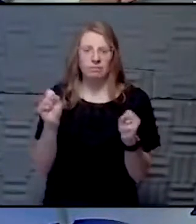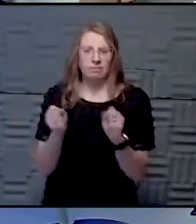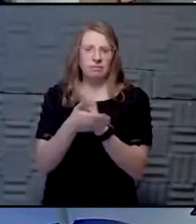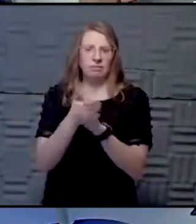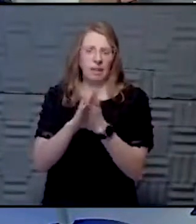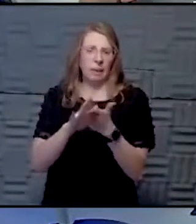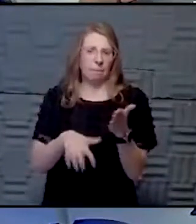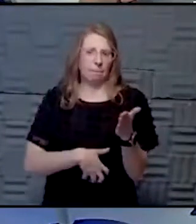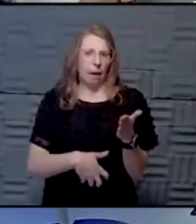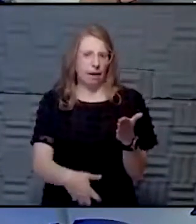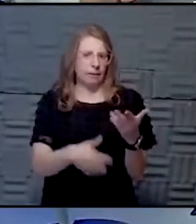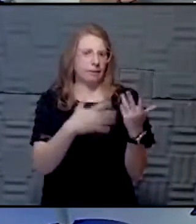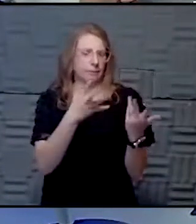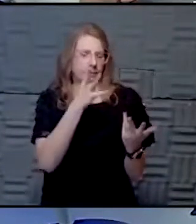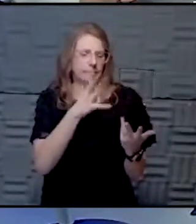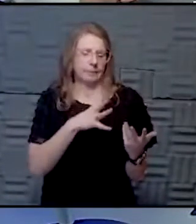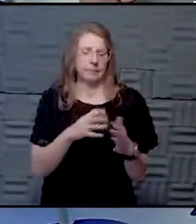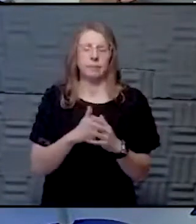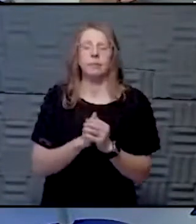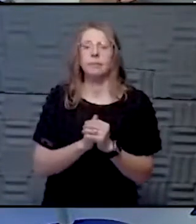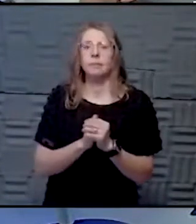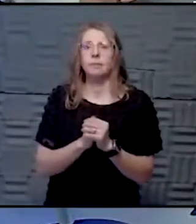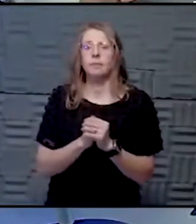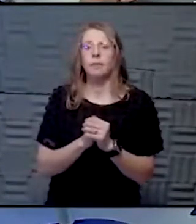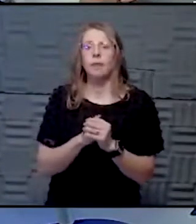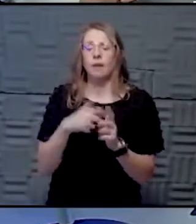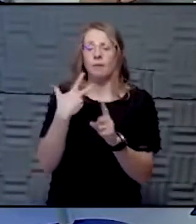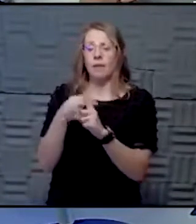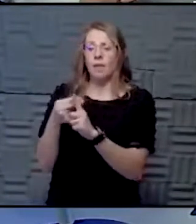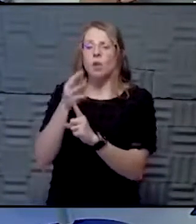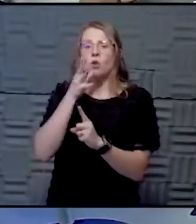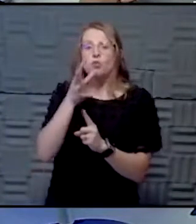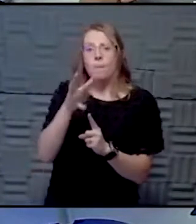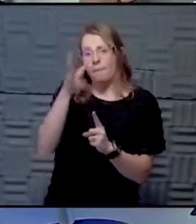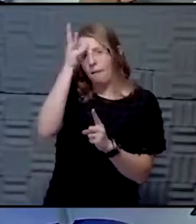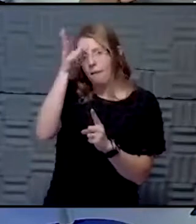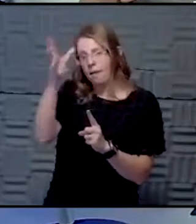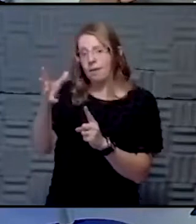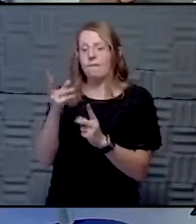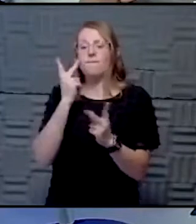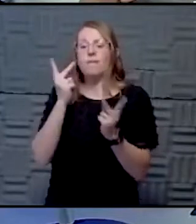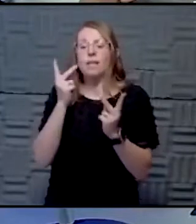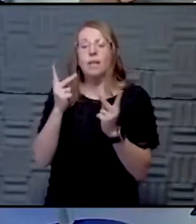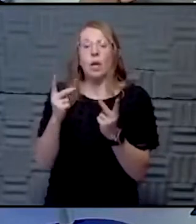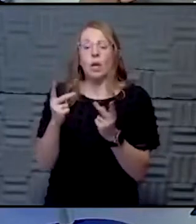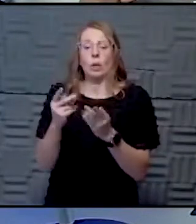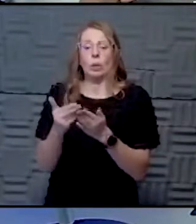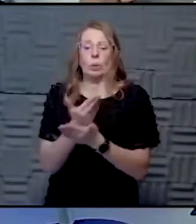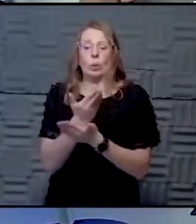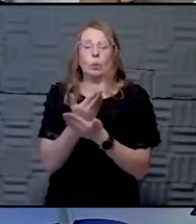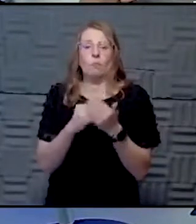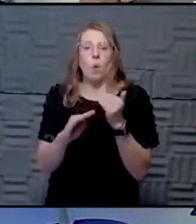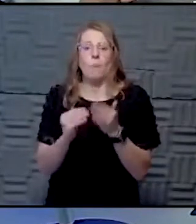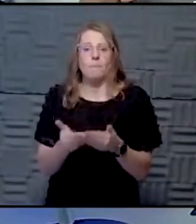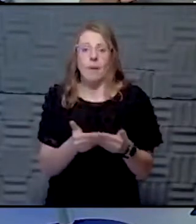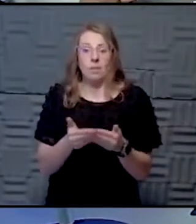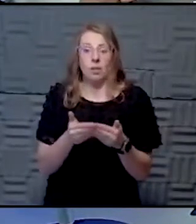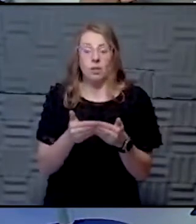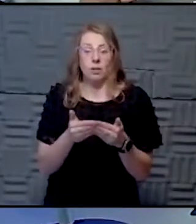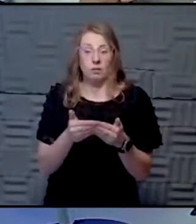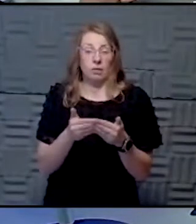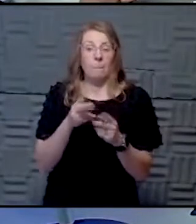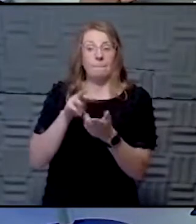Jane wants to know, what do you think about vaccinated grandparents visiting a newborn? So they're vaccinated, but should they still wear a mask around the